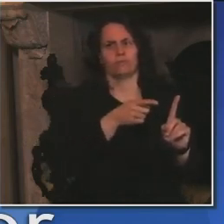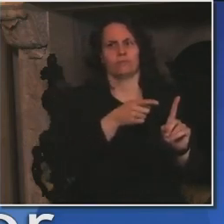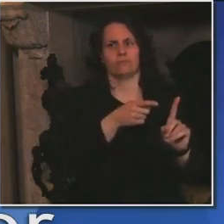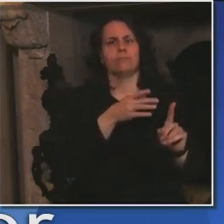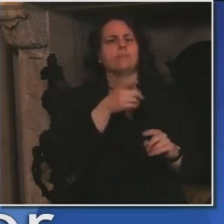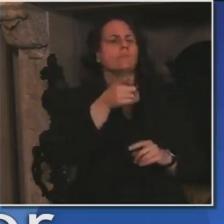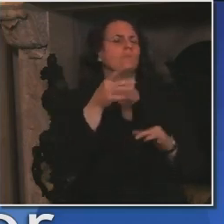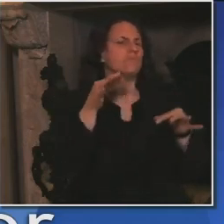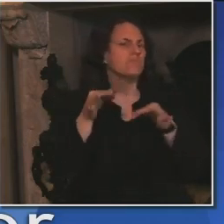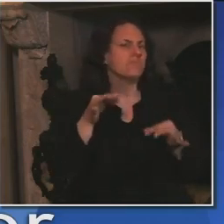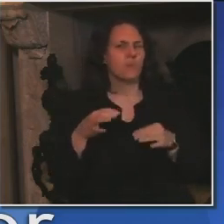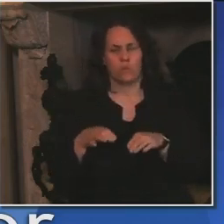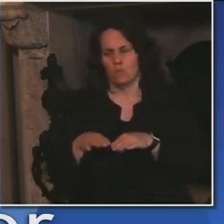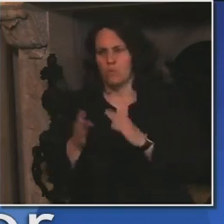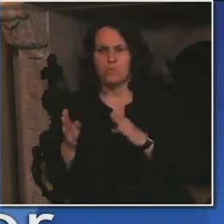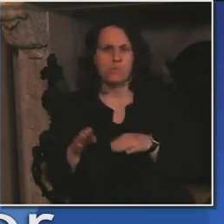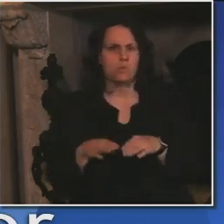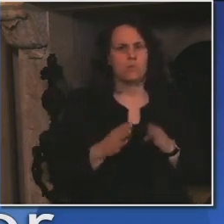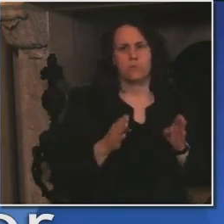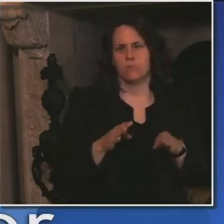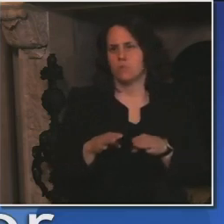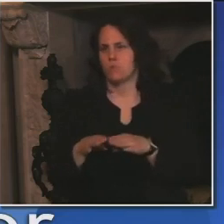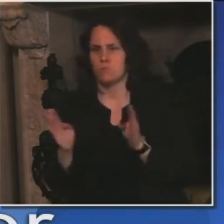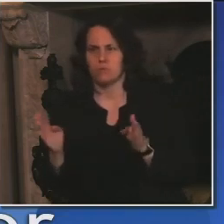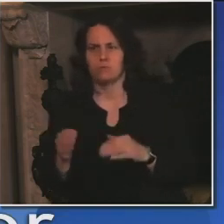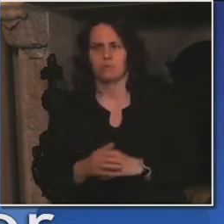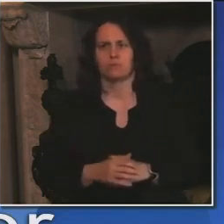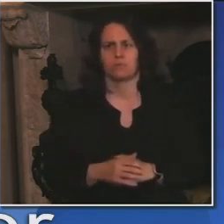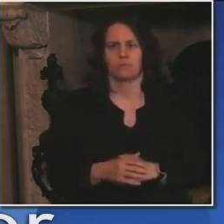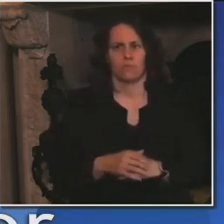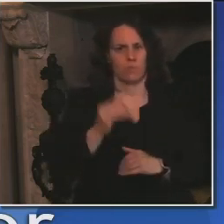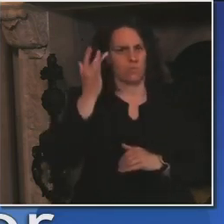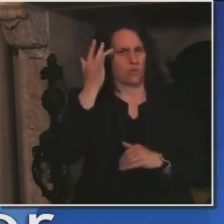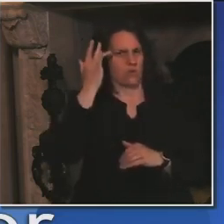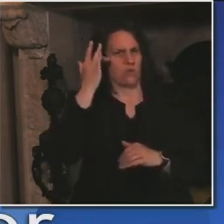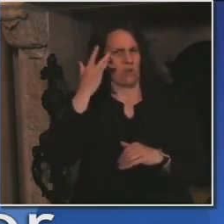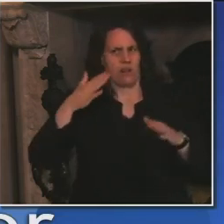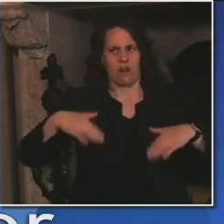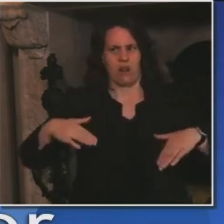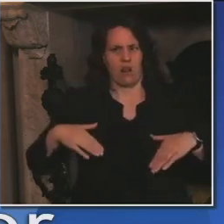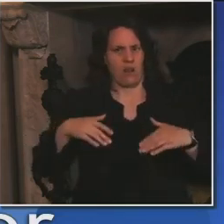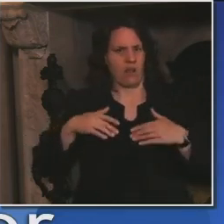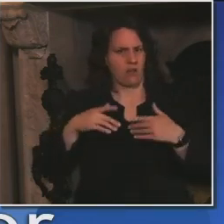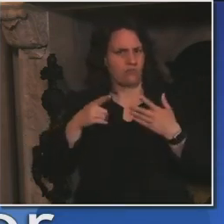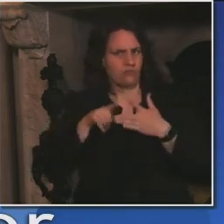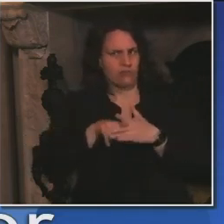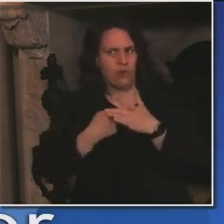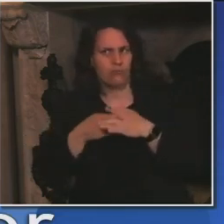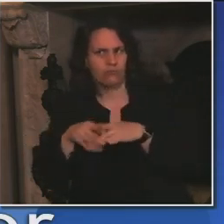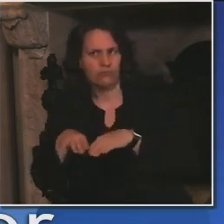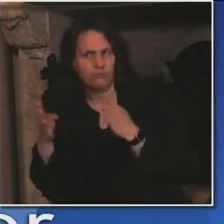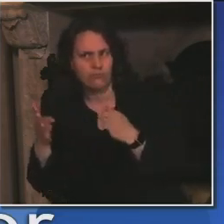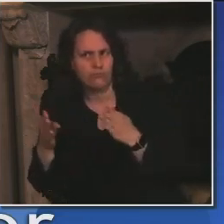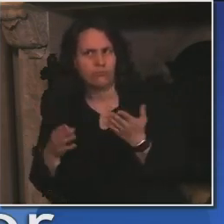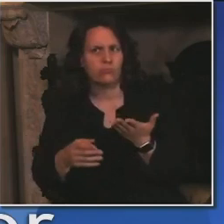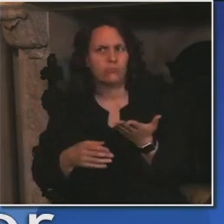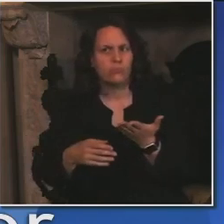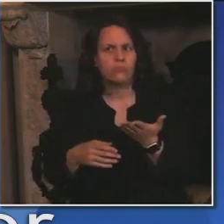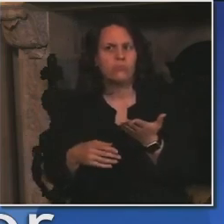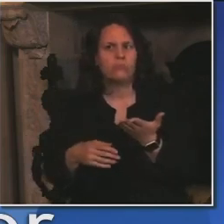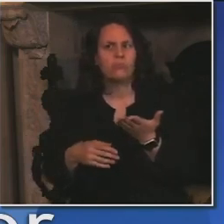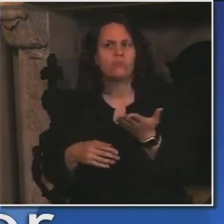given that we're not seeing the trajectory yet in the right direction on these cases? What has changed to warrant this